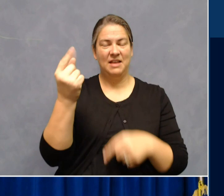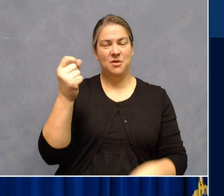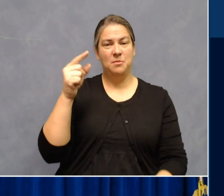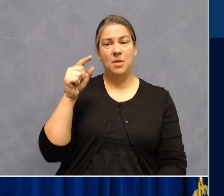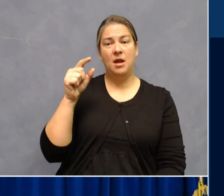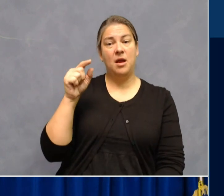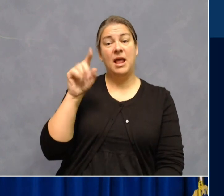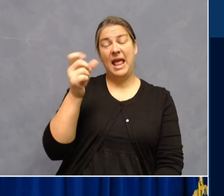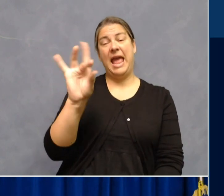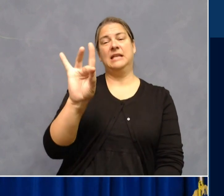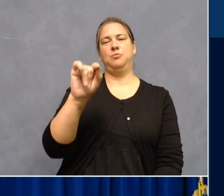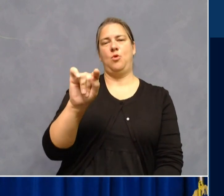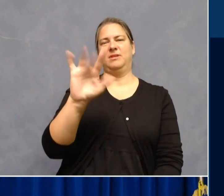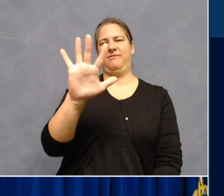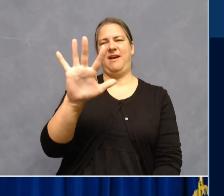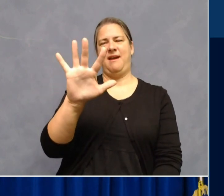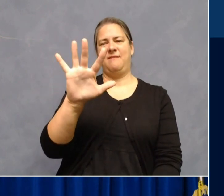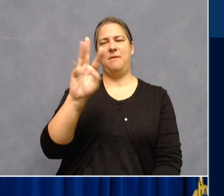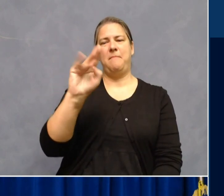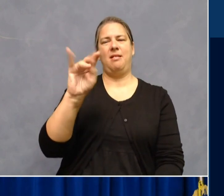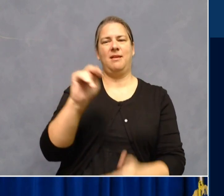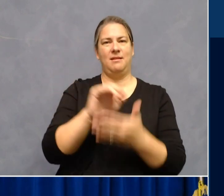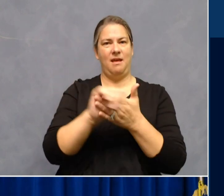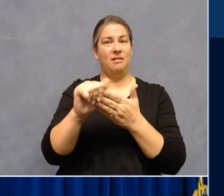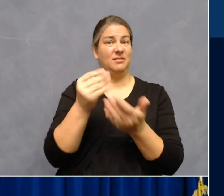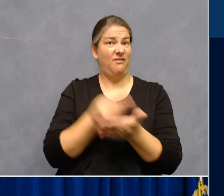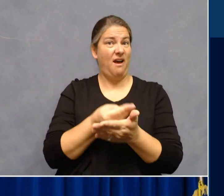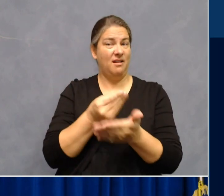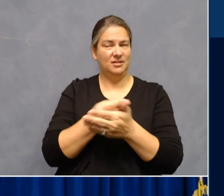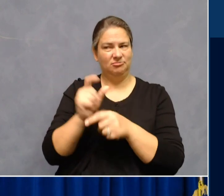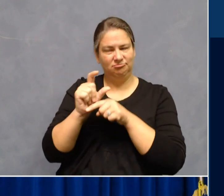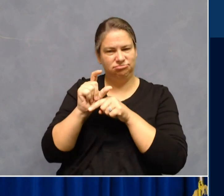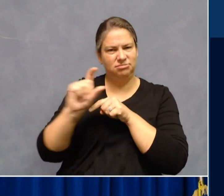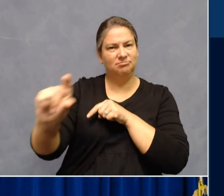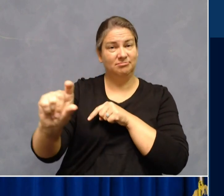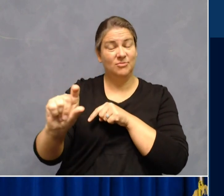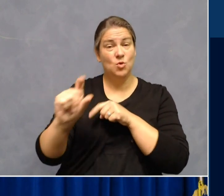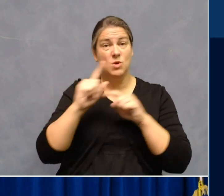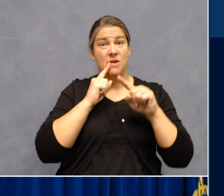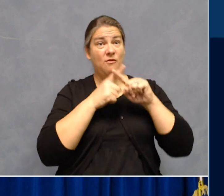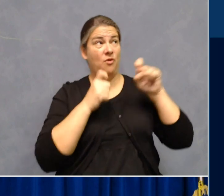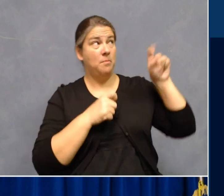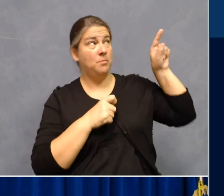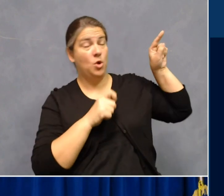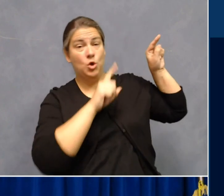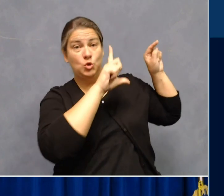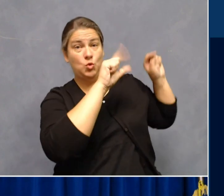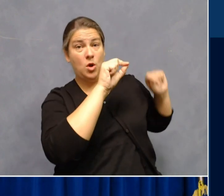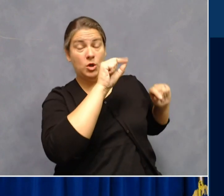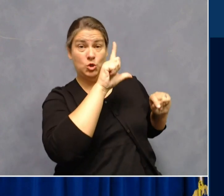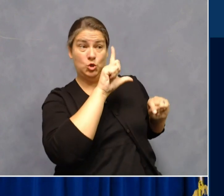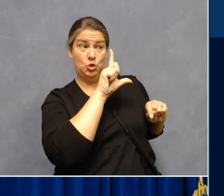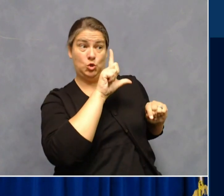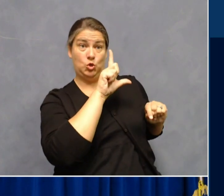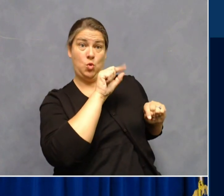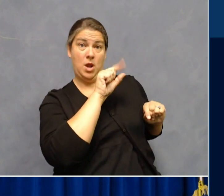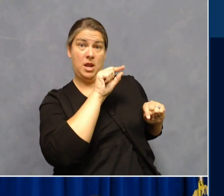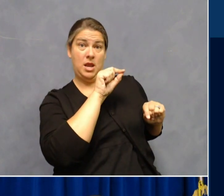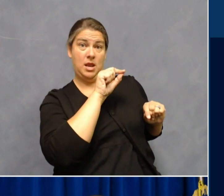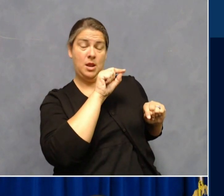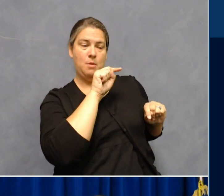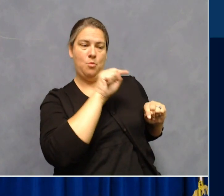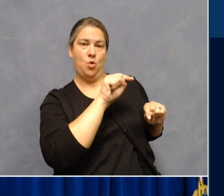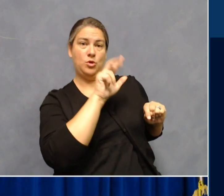in the Commonwealth. These funds are part of the $20.3 million awarded to Kentucky under the Volkswagen